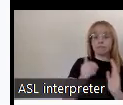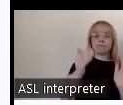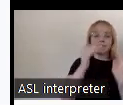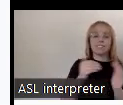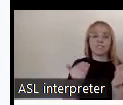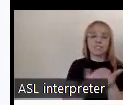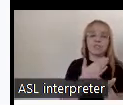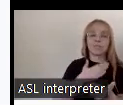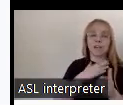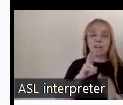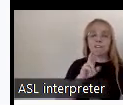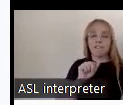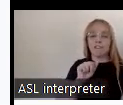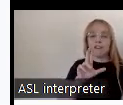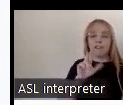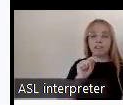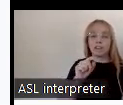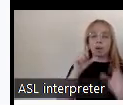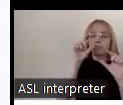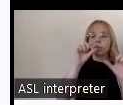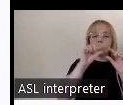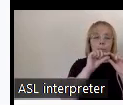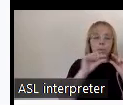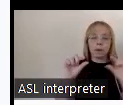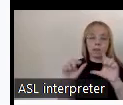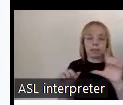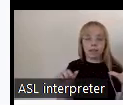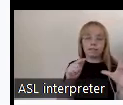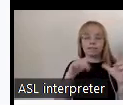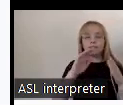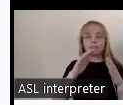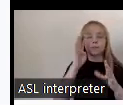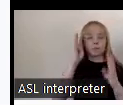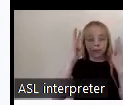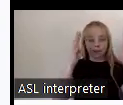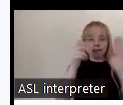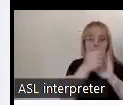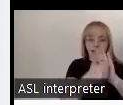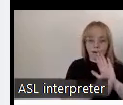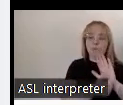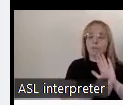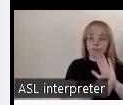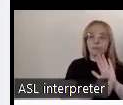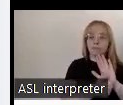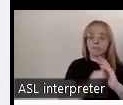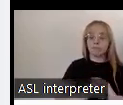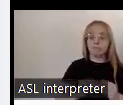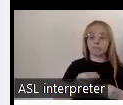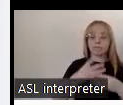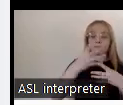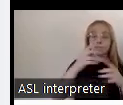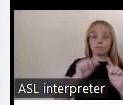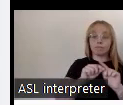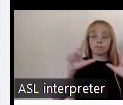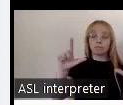vault, right underneath that on the left-hand side, create an account. And what's going to come up here is the email that